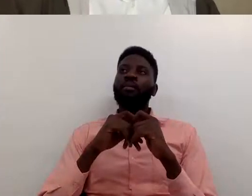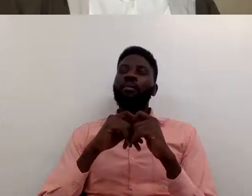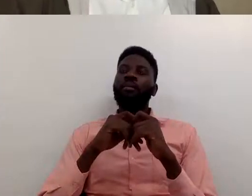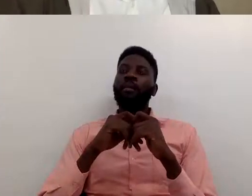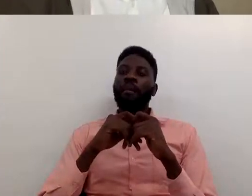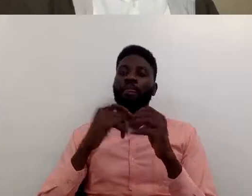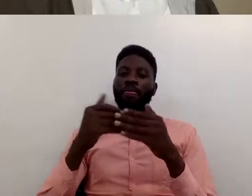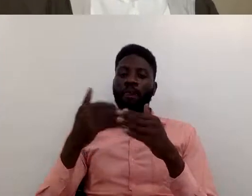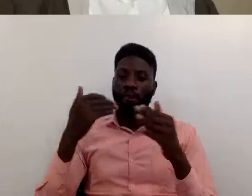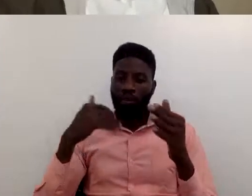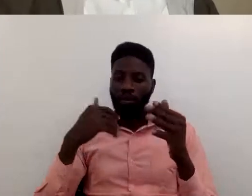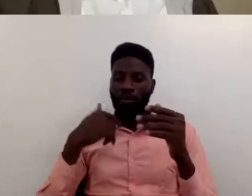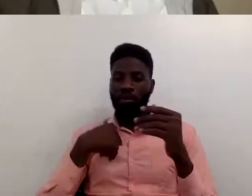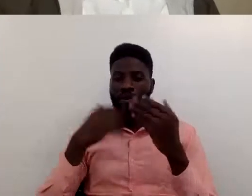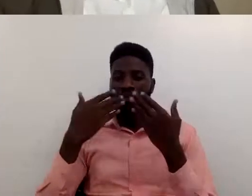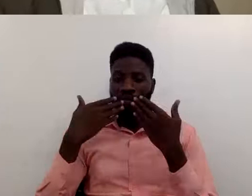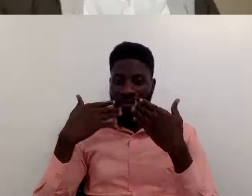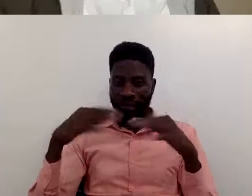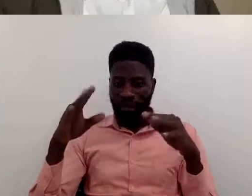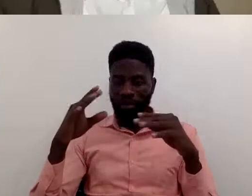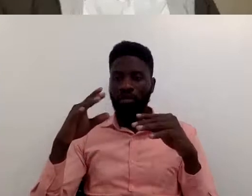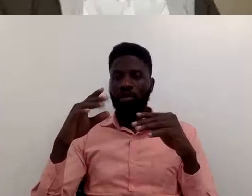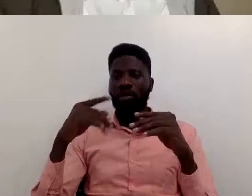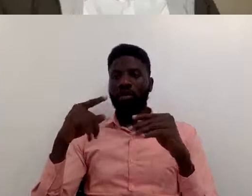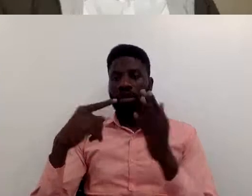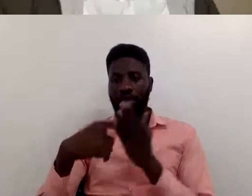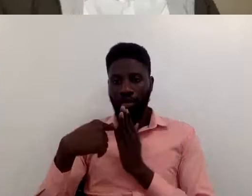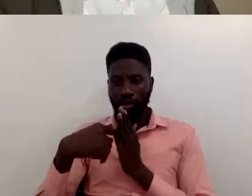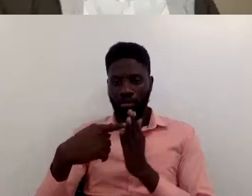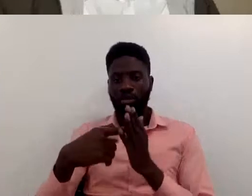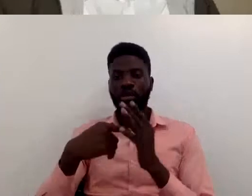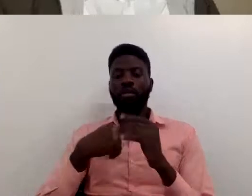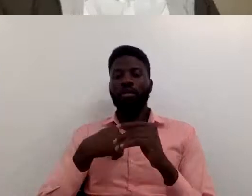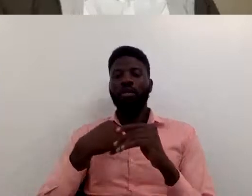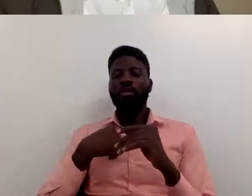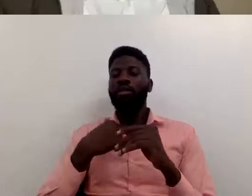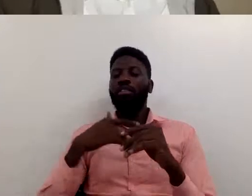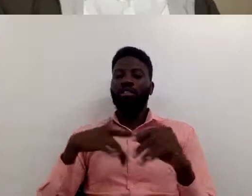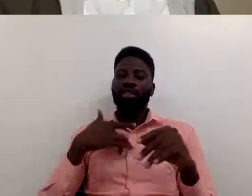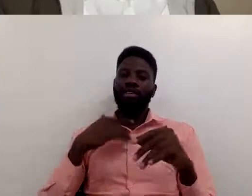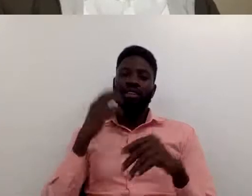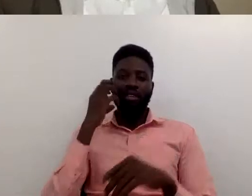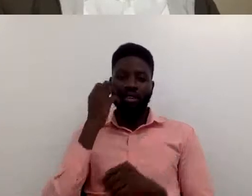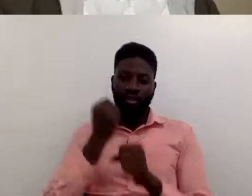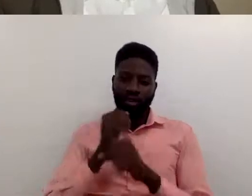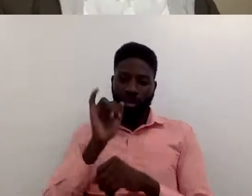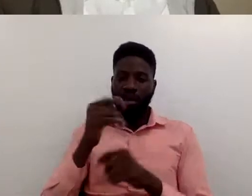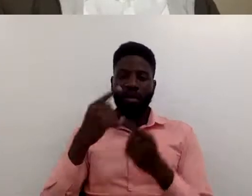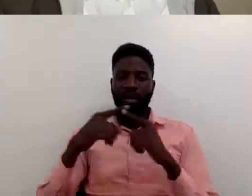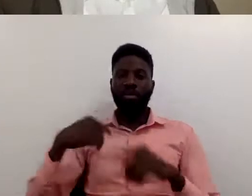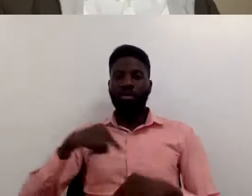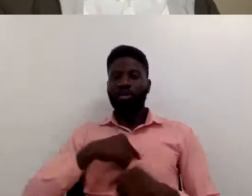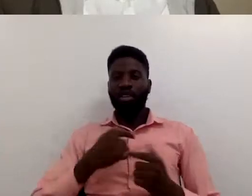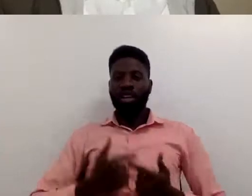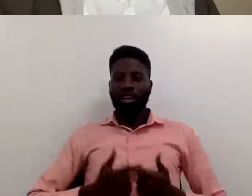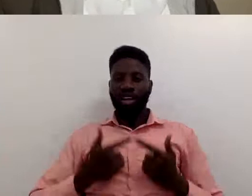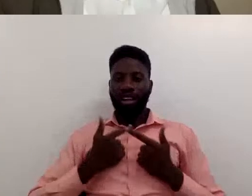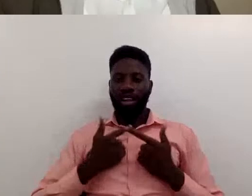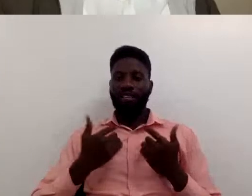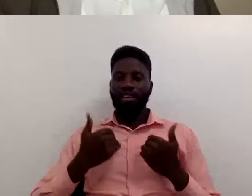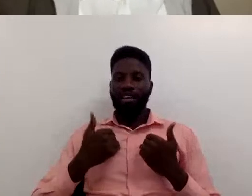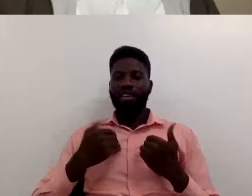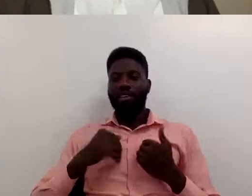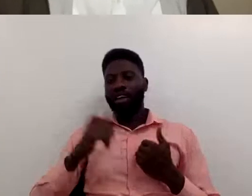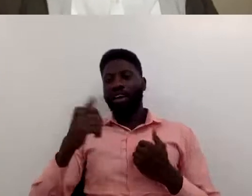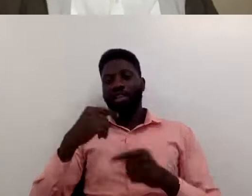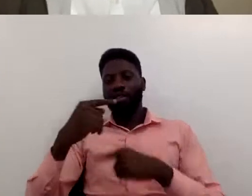Before I wrap up this wonderful discussion, I am very sad to do it, but we all have lives to go on with. But